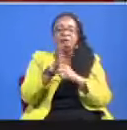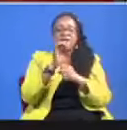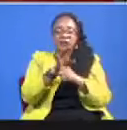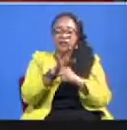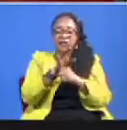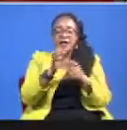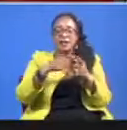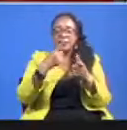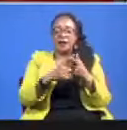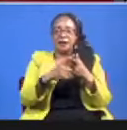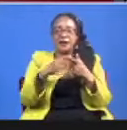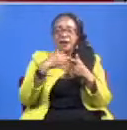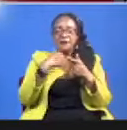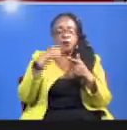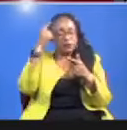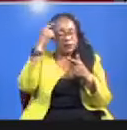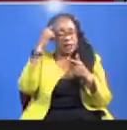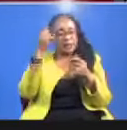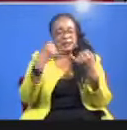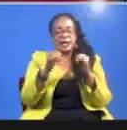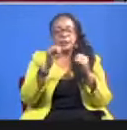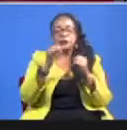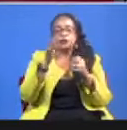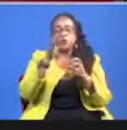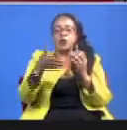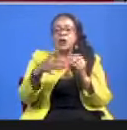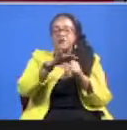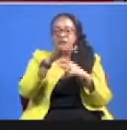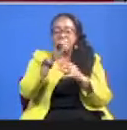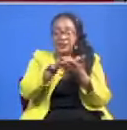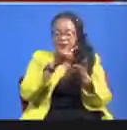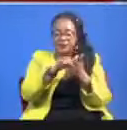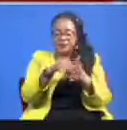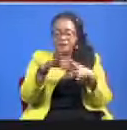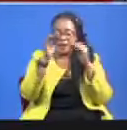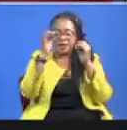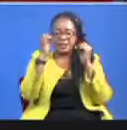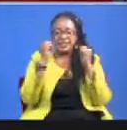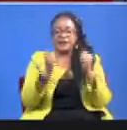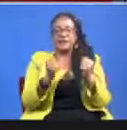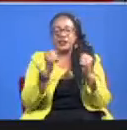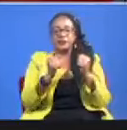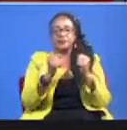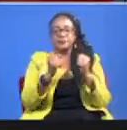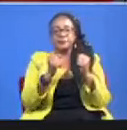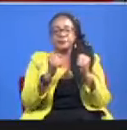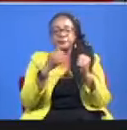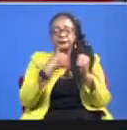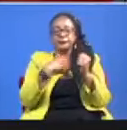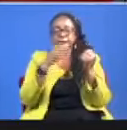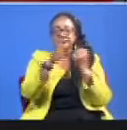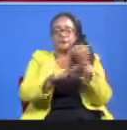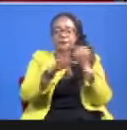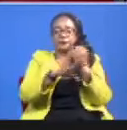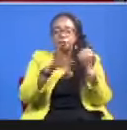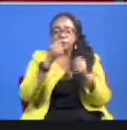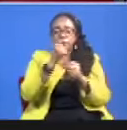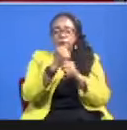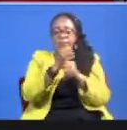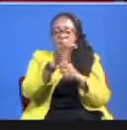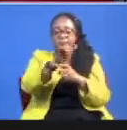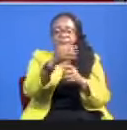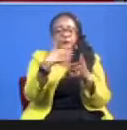them. And they'd have considered and actually tried to cover their tracks in that way. So there might be, it might be difficult to extricate the